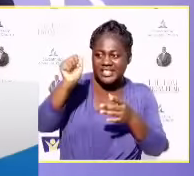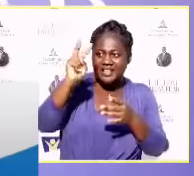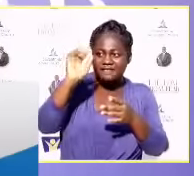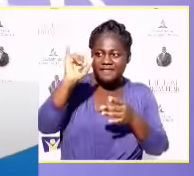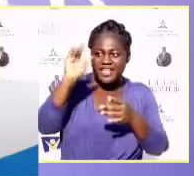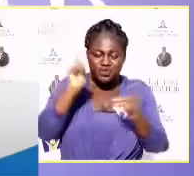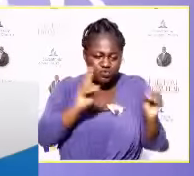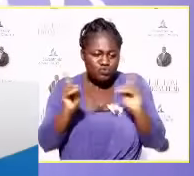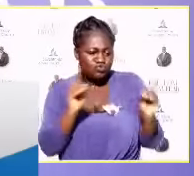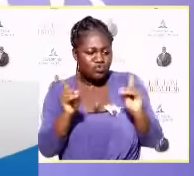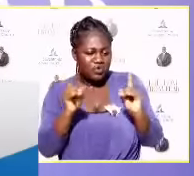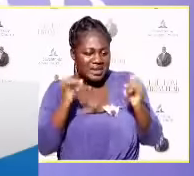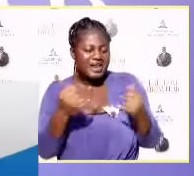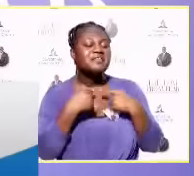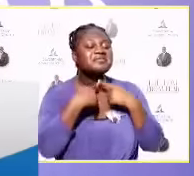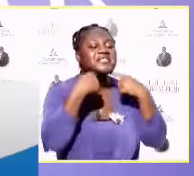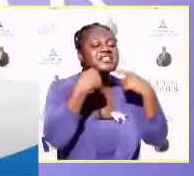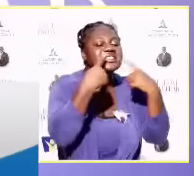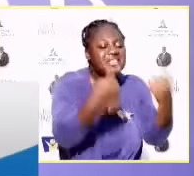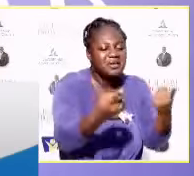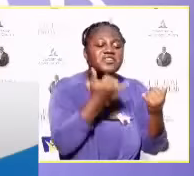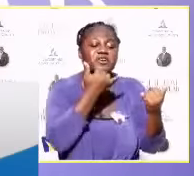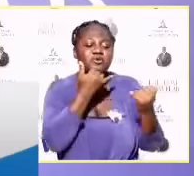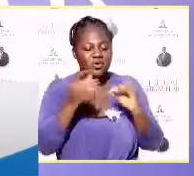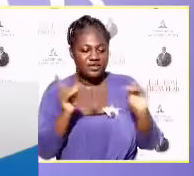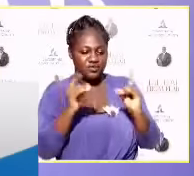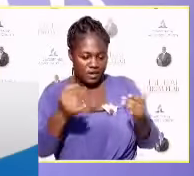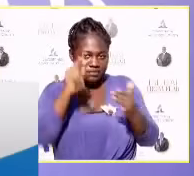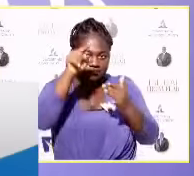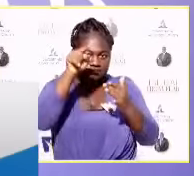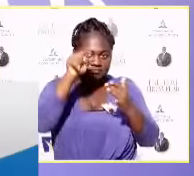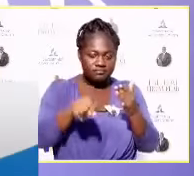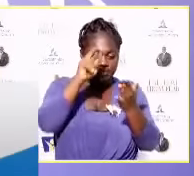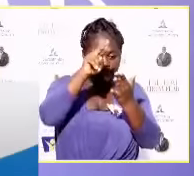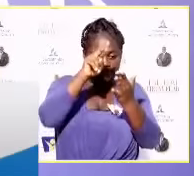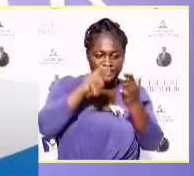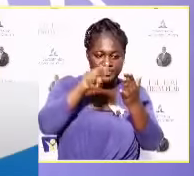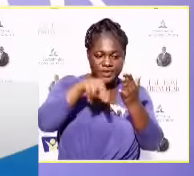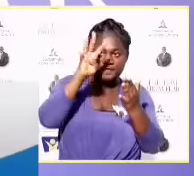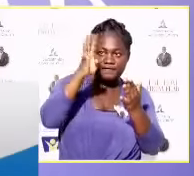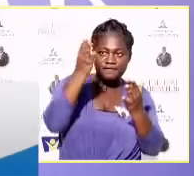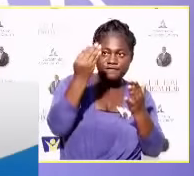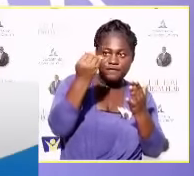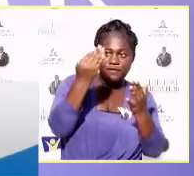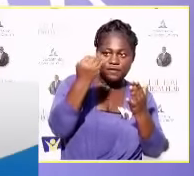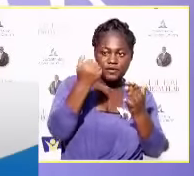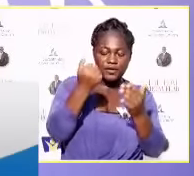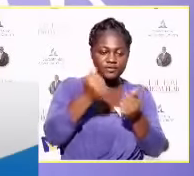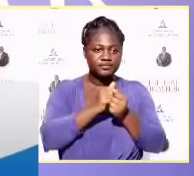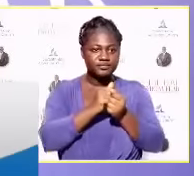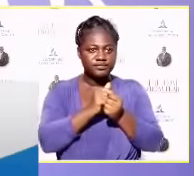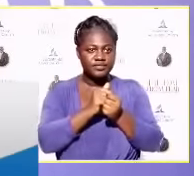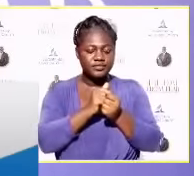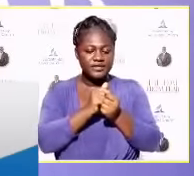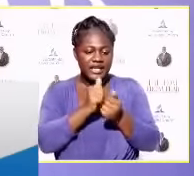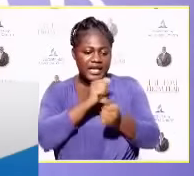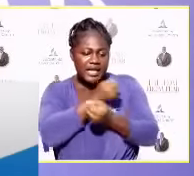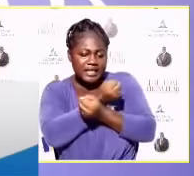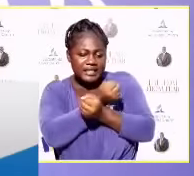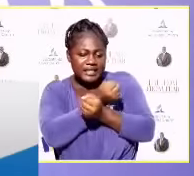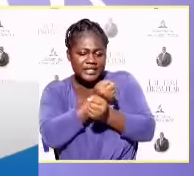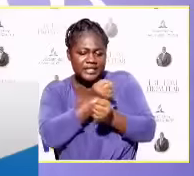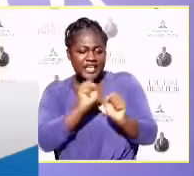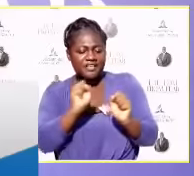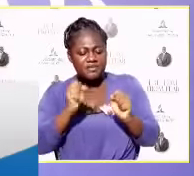Look at verse 14. Deliver me from blood guiltiness, O God, thou God of my